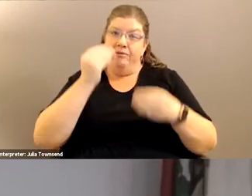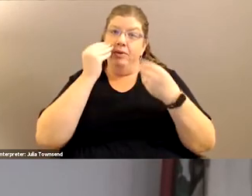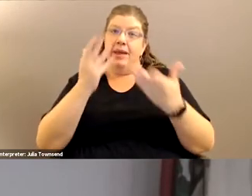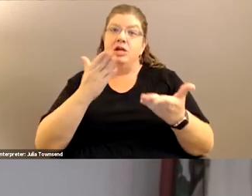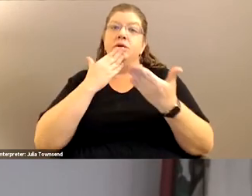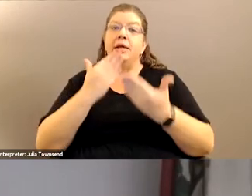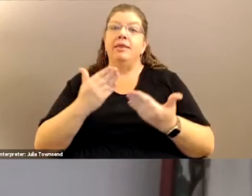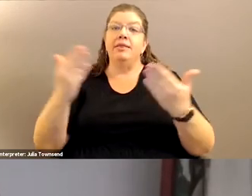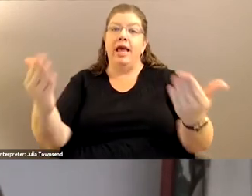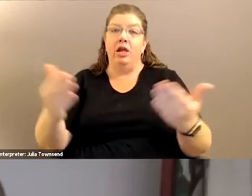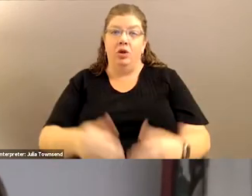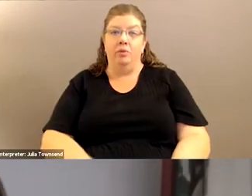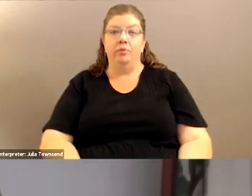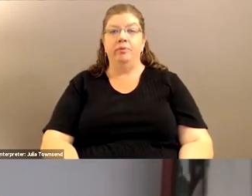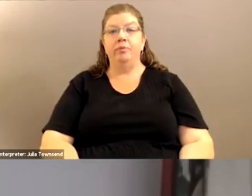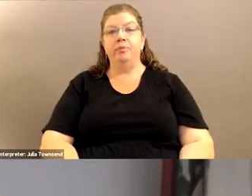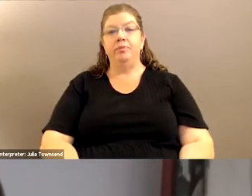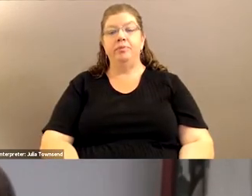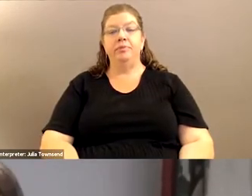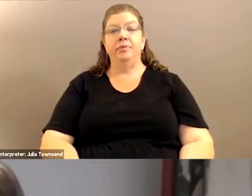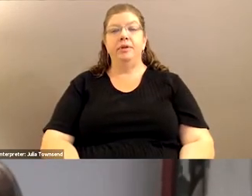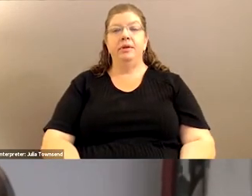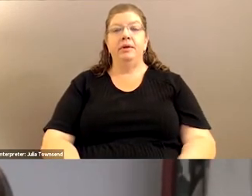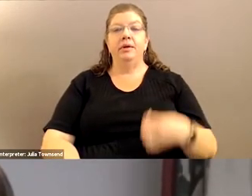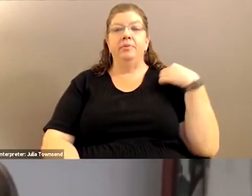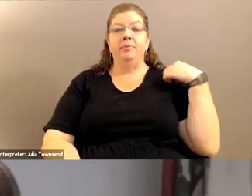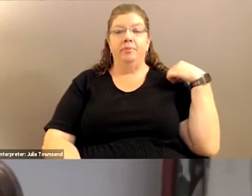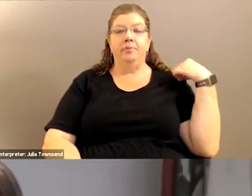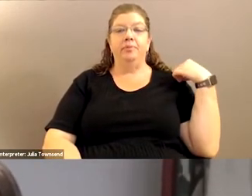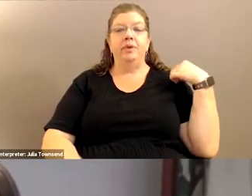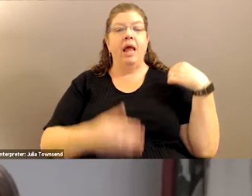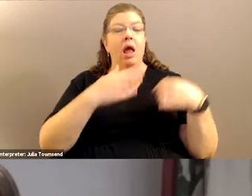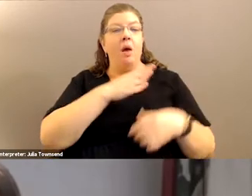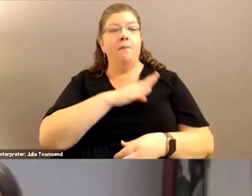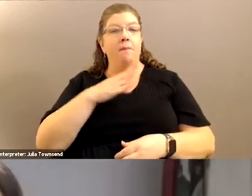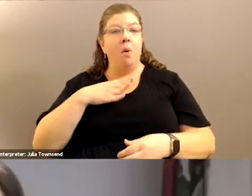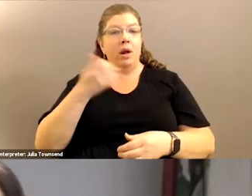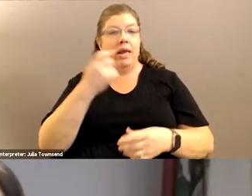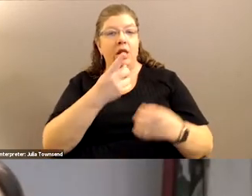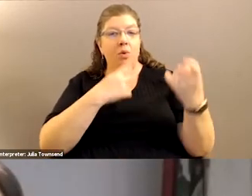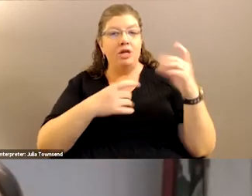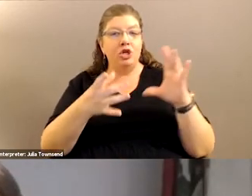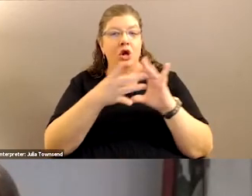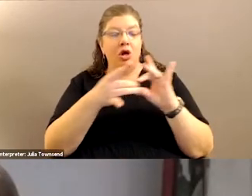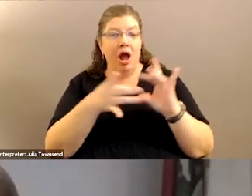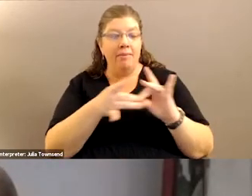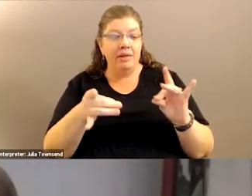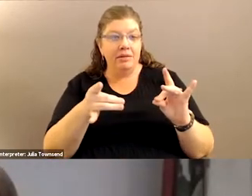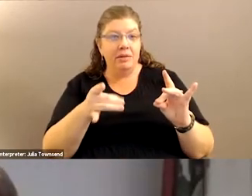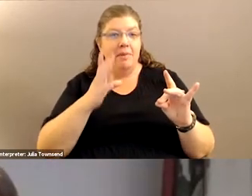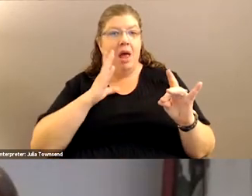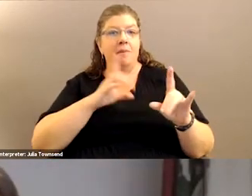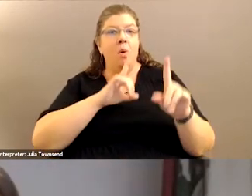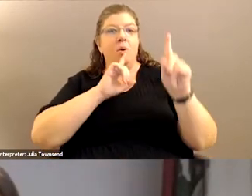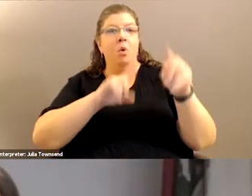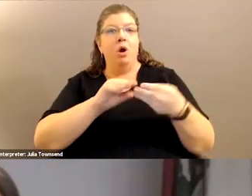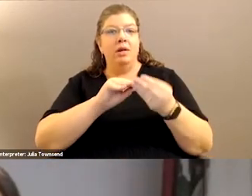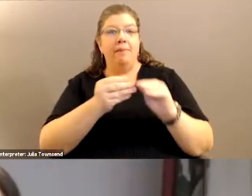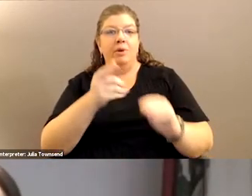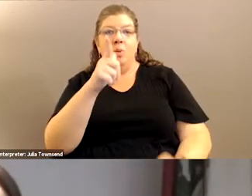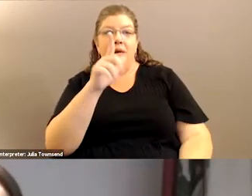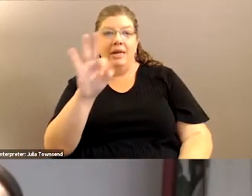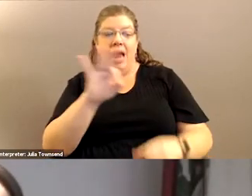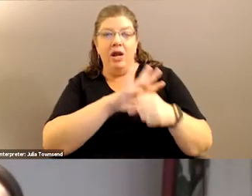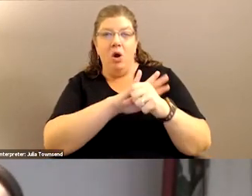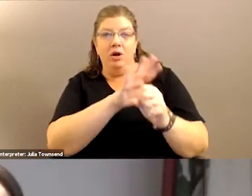you thank you so much now board members do you have any questions or comments regarding board report number 29 on the